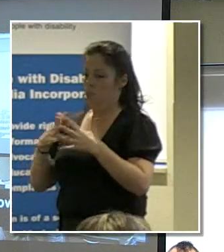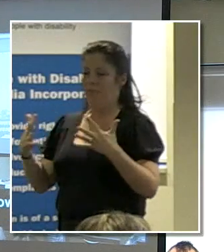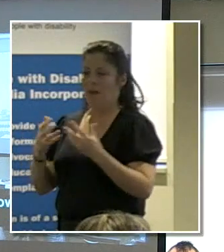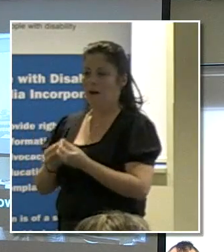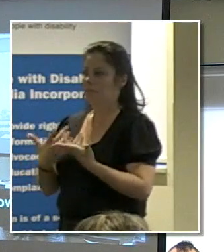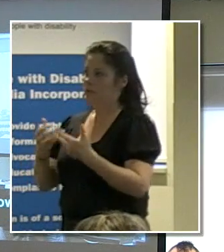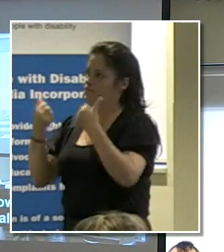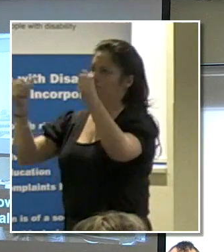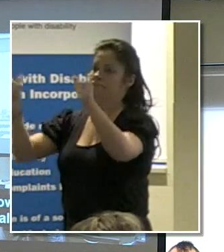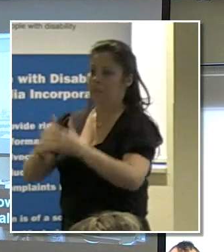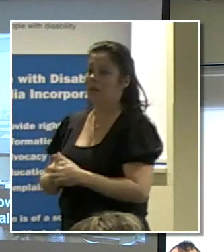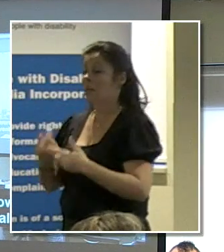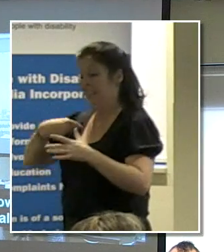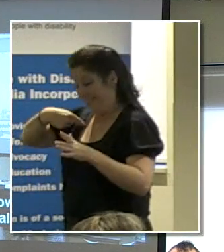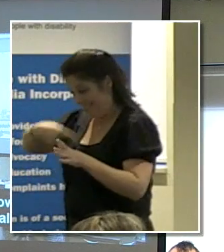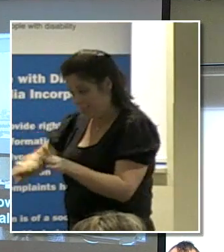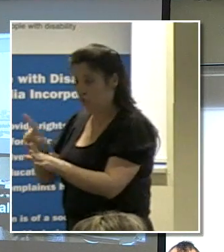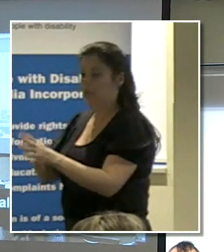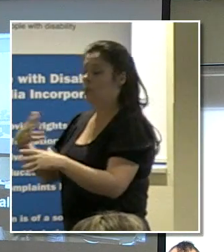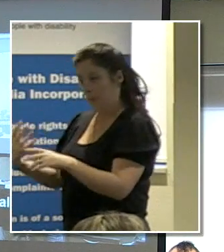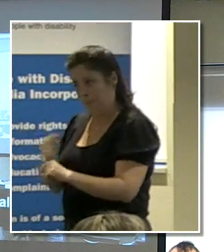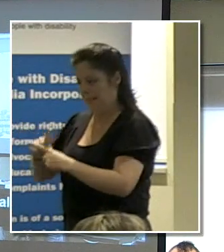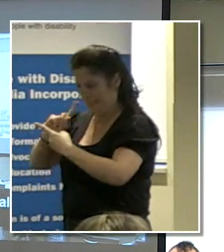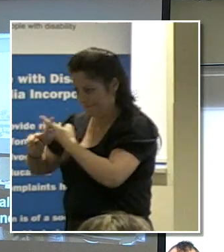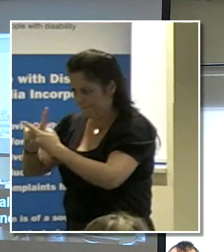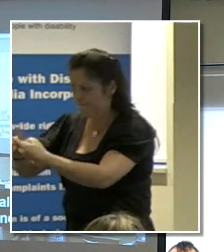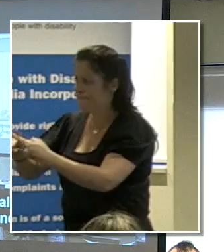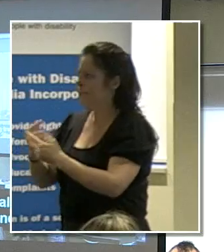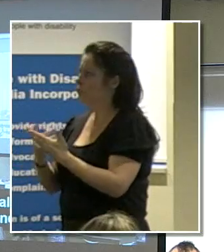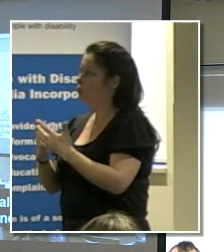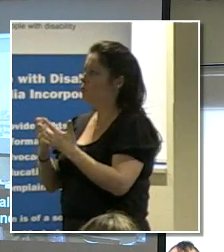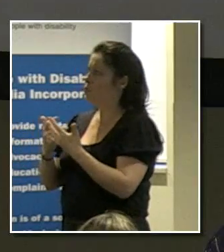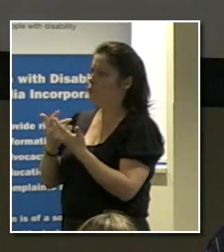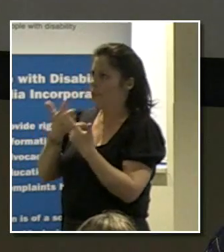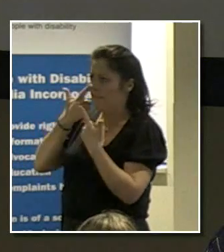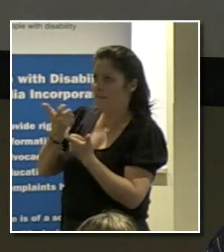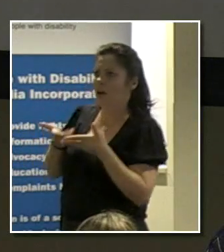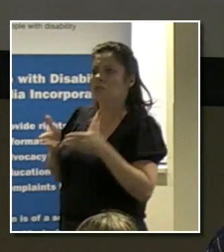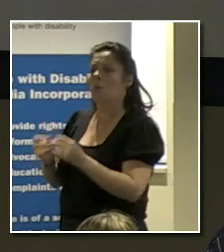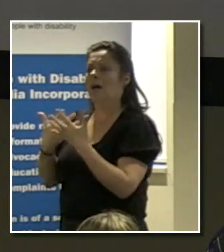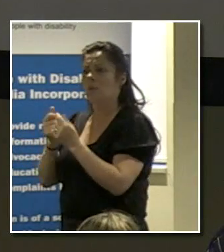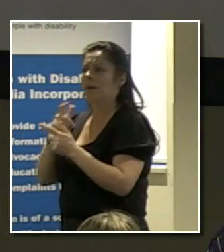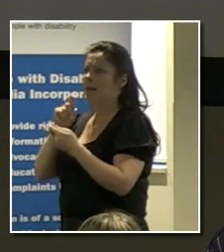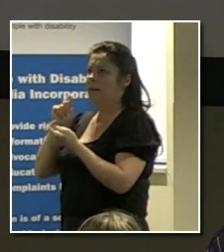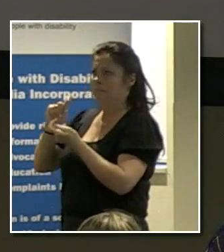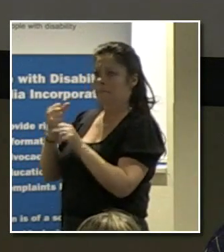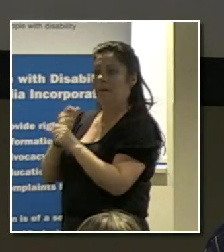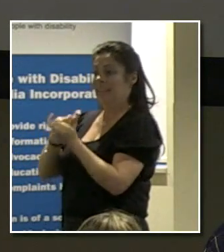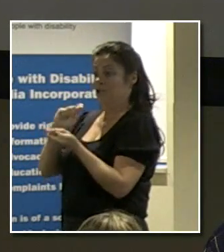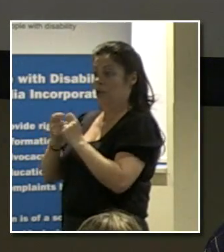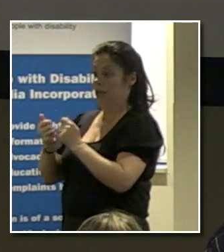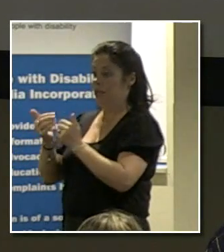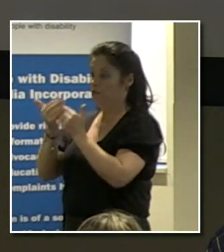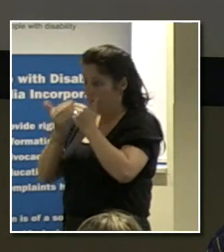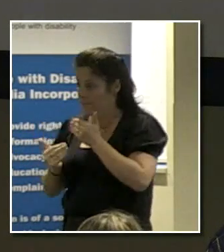its long trail of consequences at a systemic level. As part of this, I chaired a national forum at Parliament House